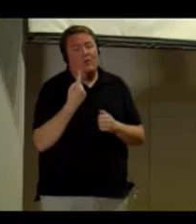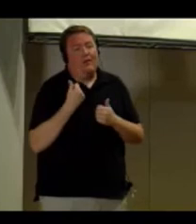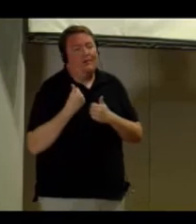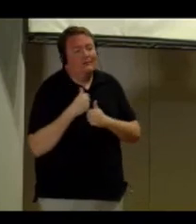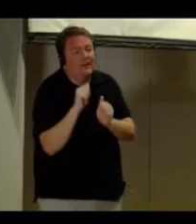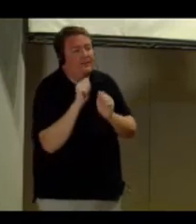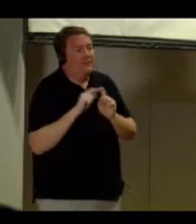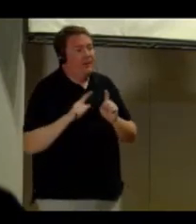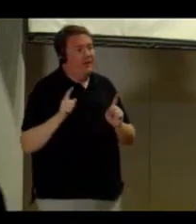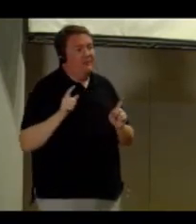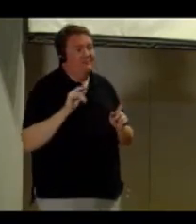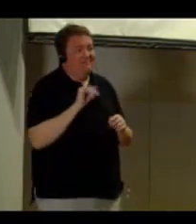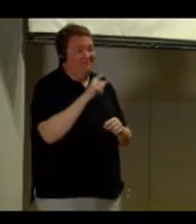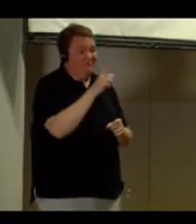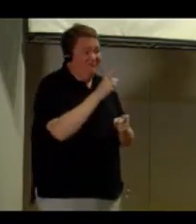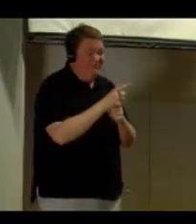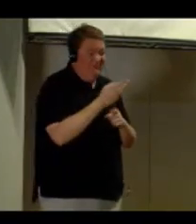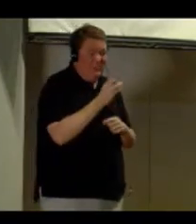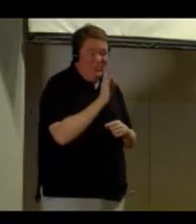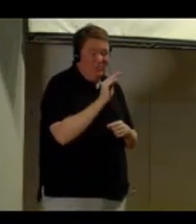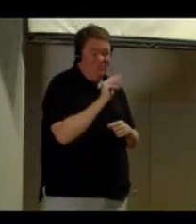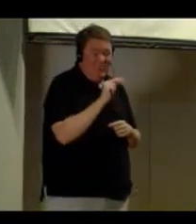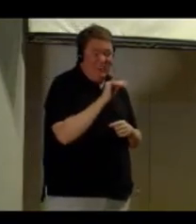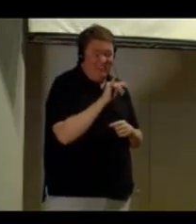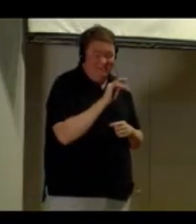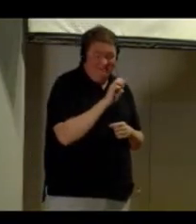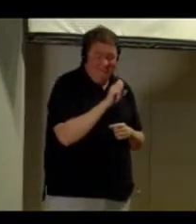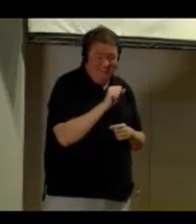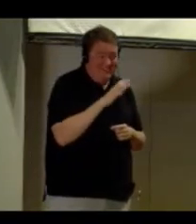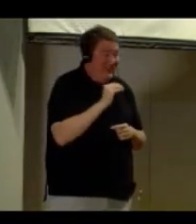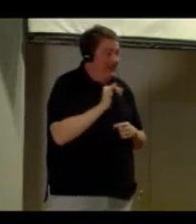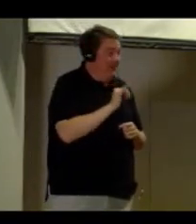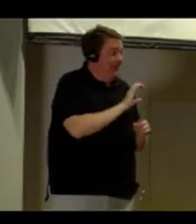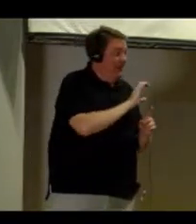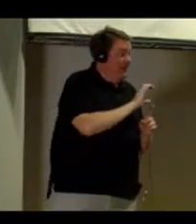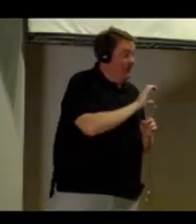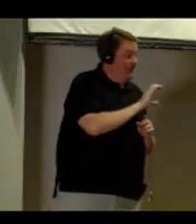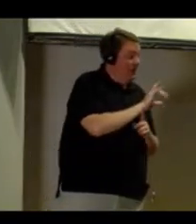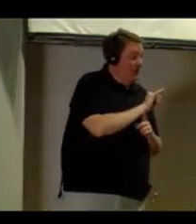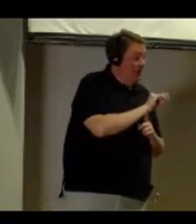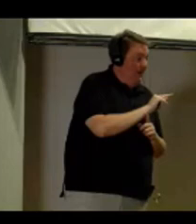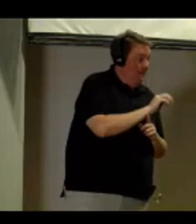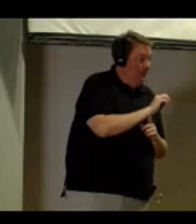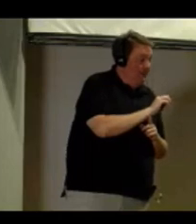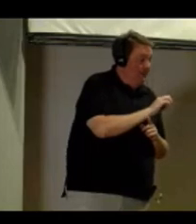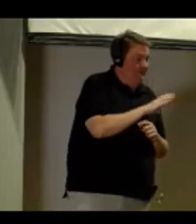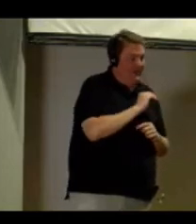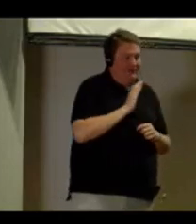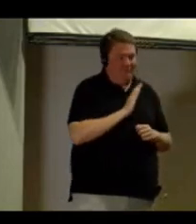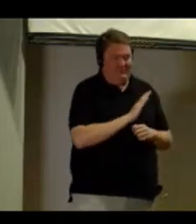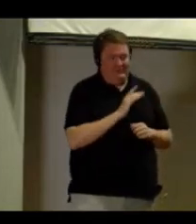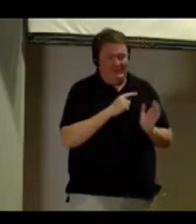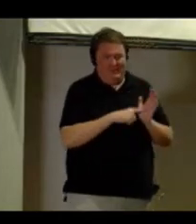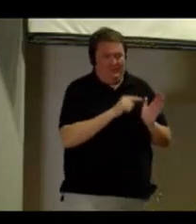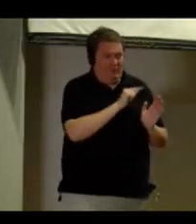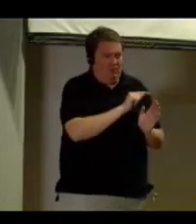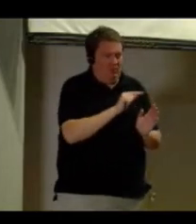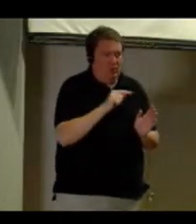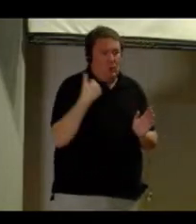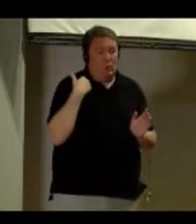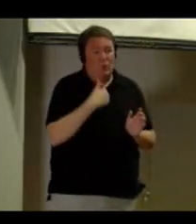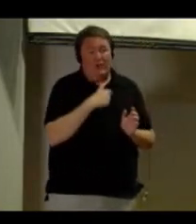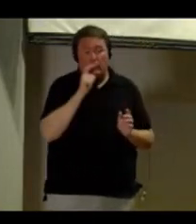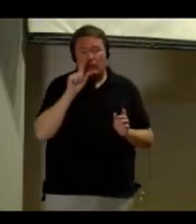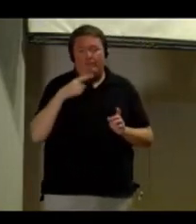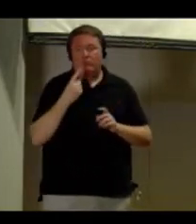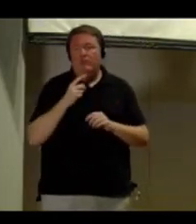humanities, like the climate example and like that example, don't just have to stay in the humanities. Like, we don't have to just